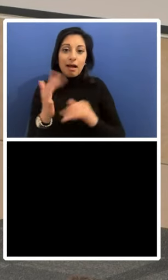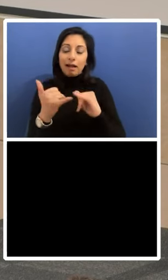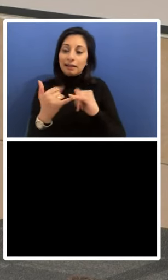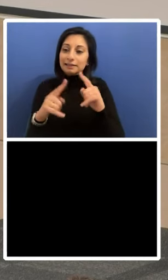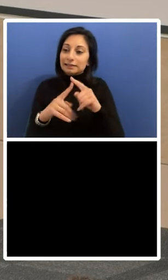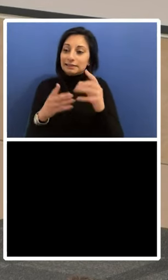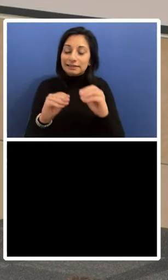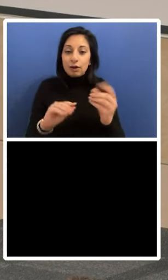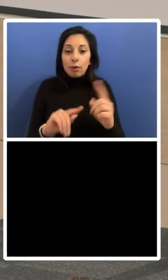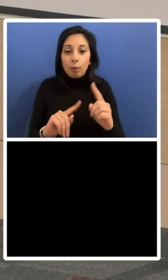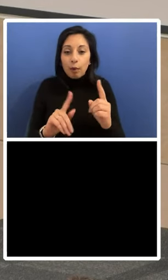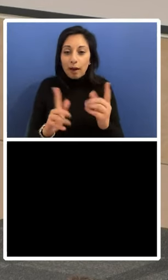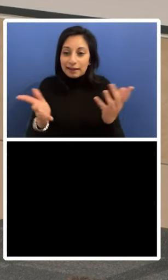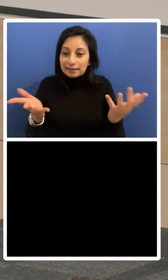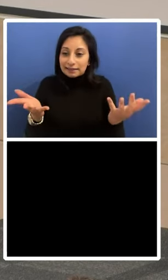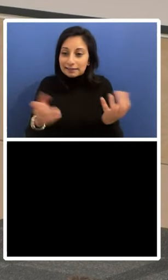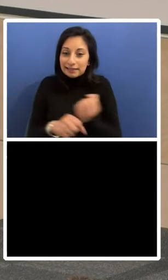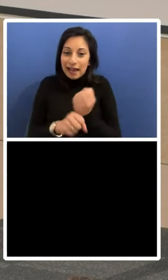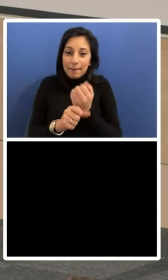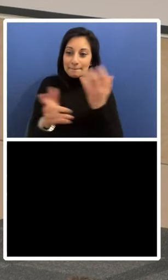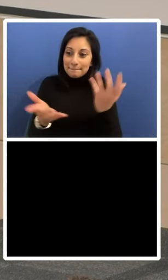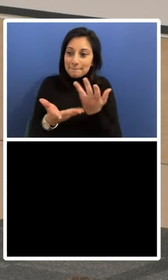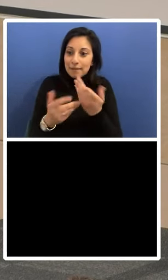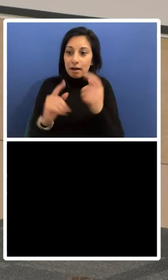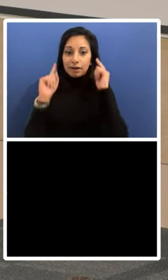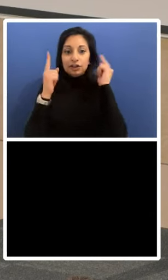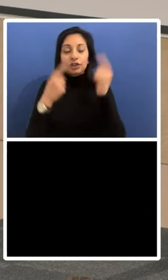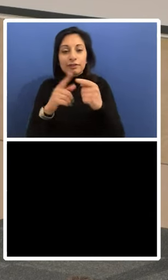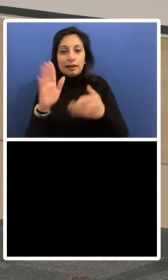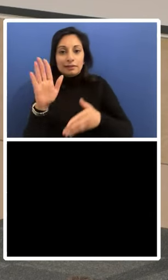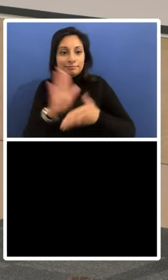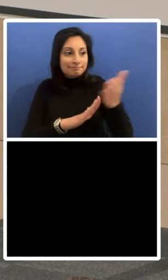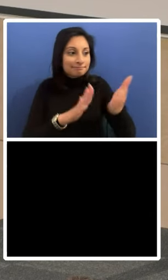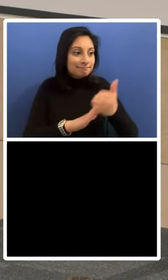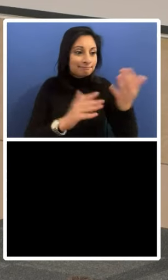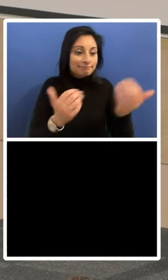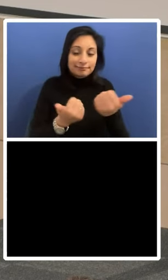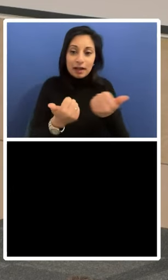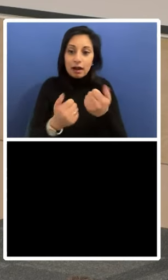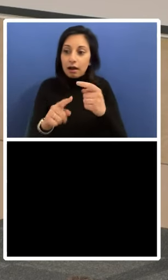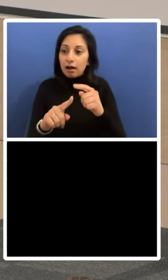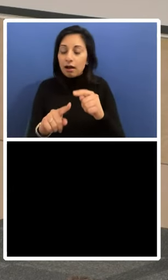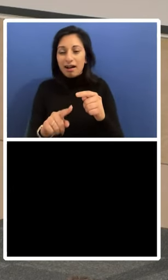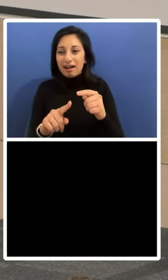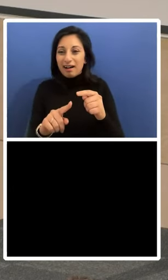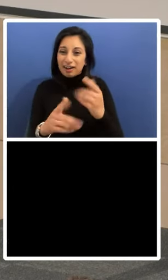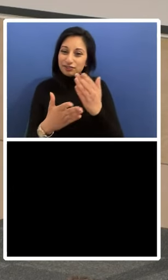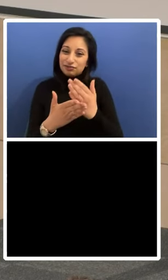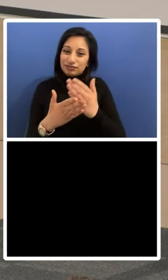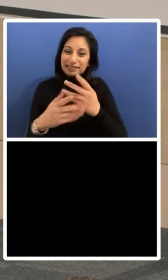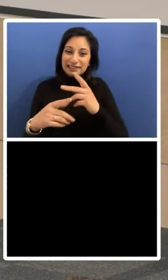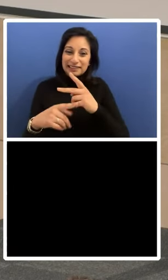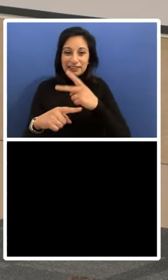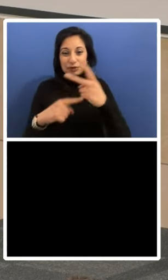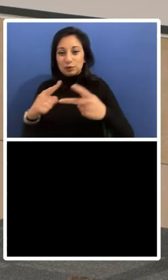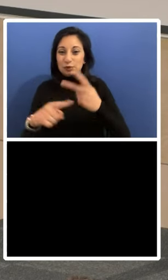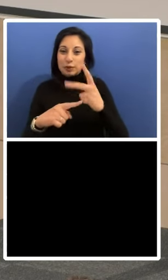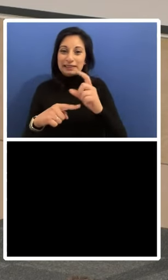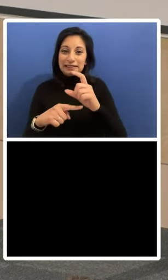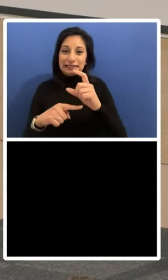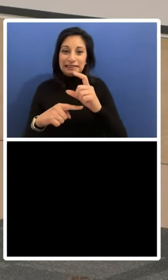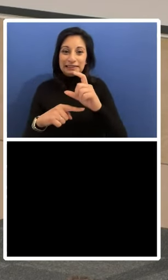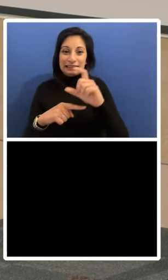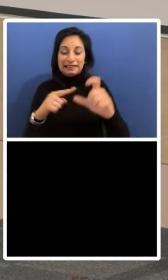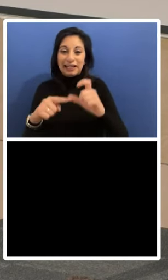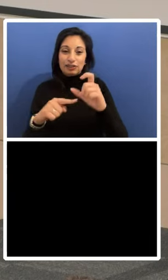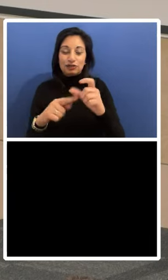make the connections. And kids that come out of other universities trying to understand stuff, listen, that's so 20th century, like, move on. Don't try and